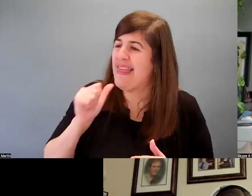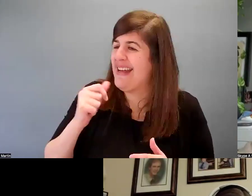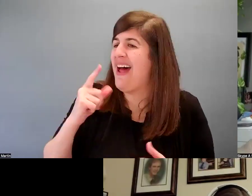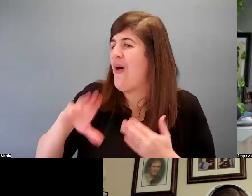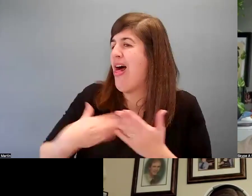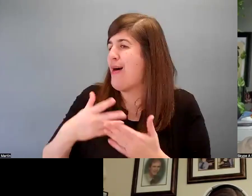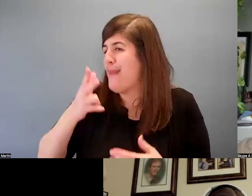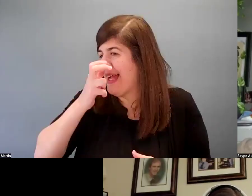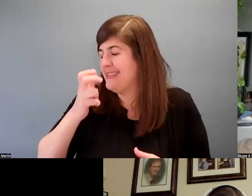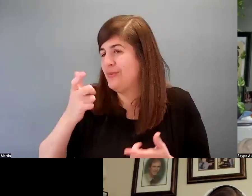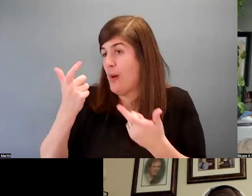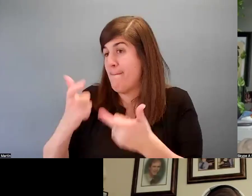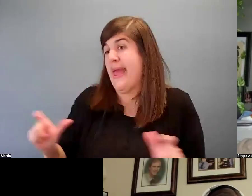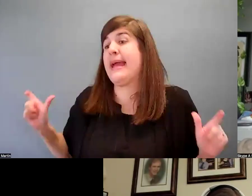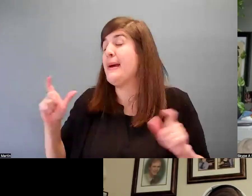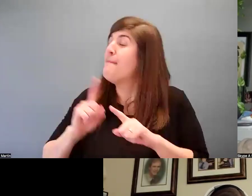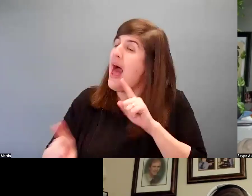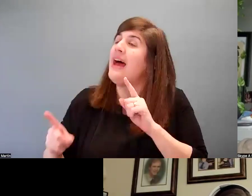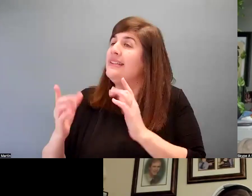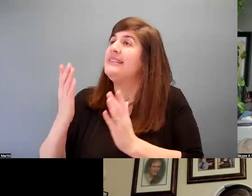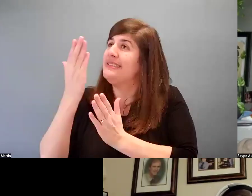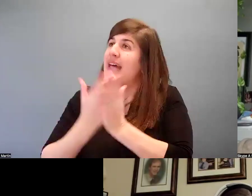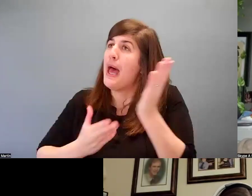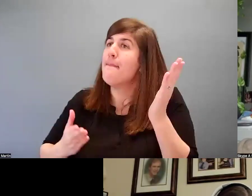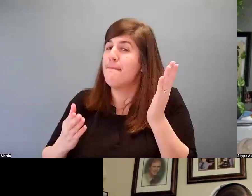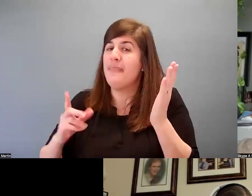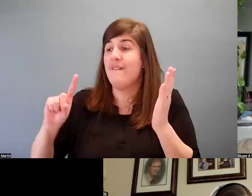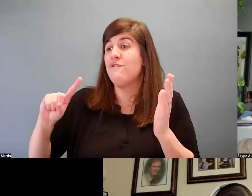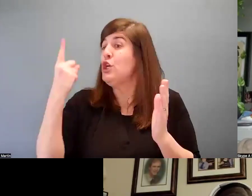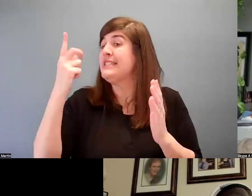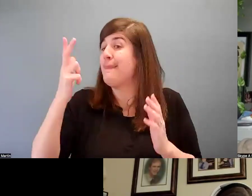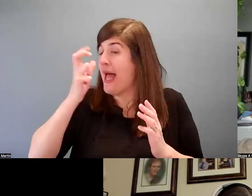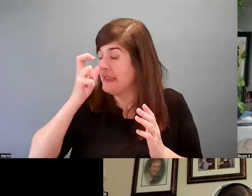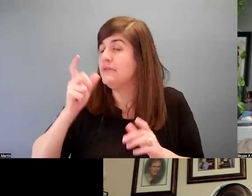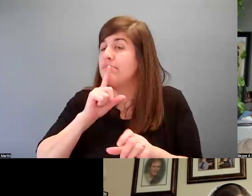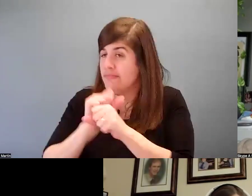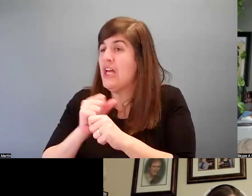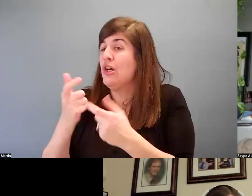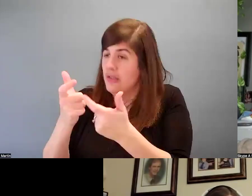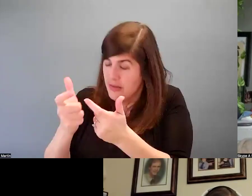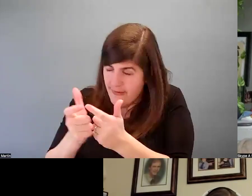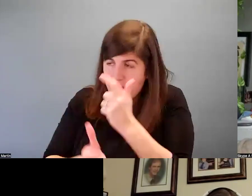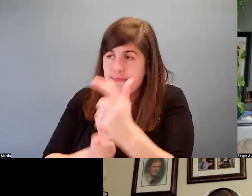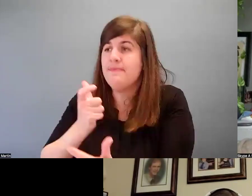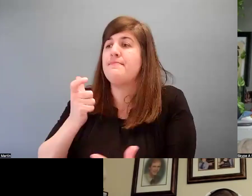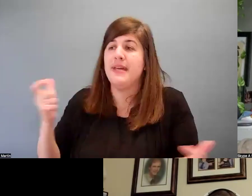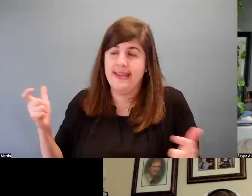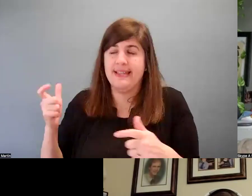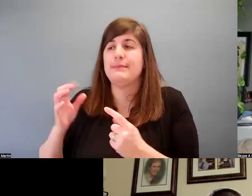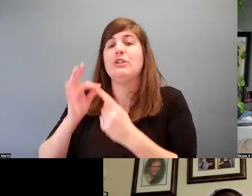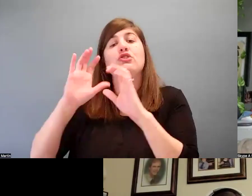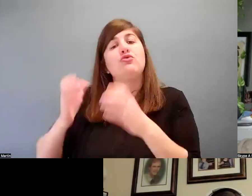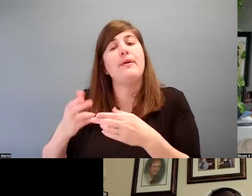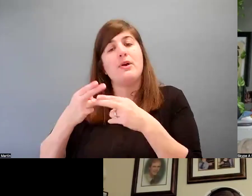in prehistoric times were so big, but some of the very first bugs really were very big. Especially a group called